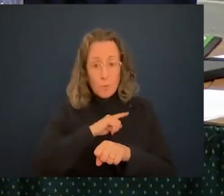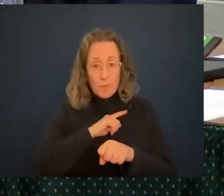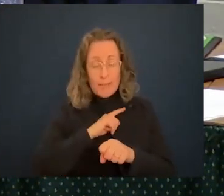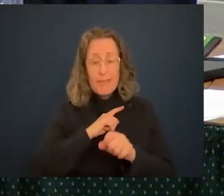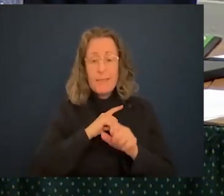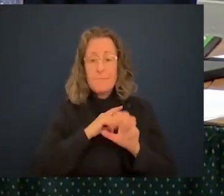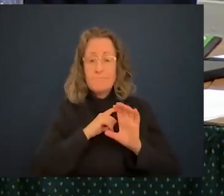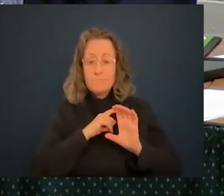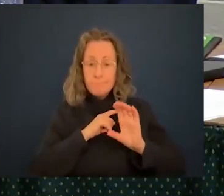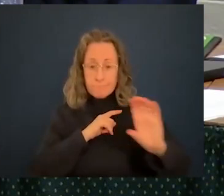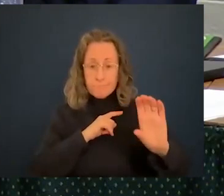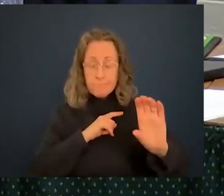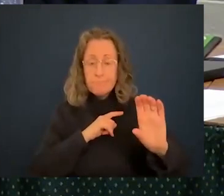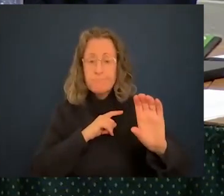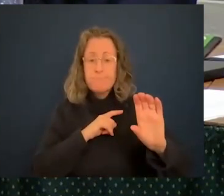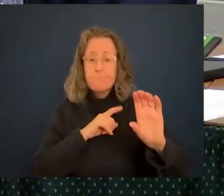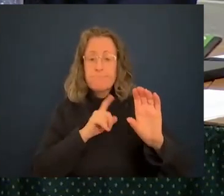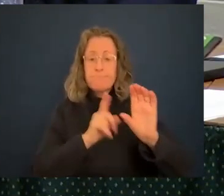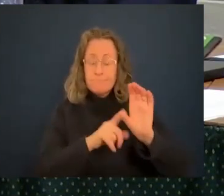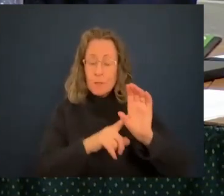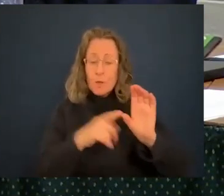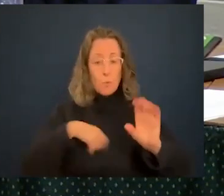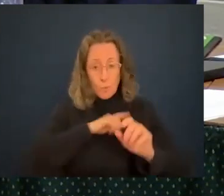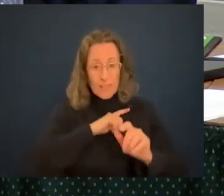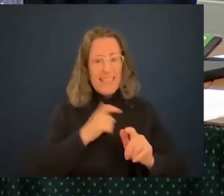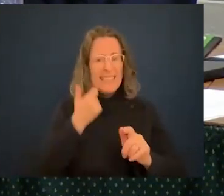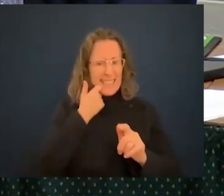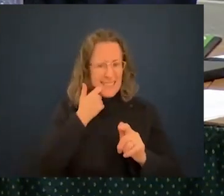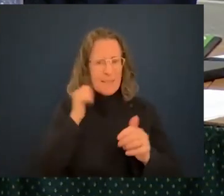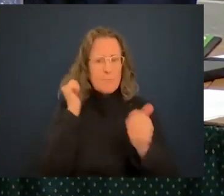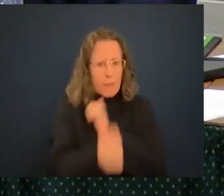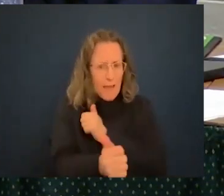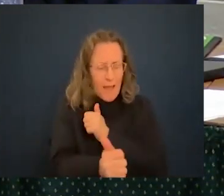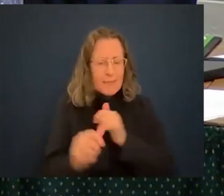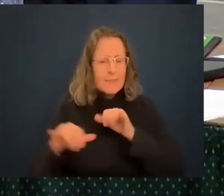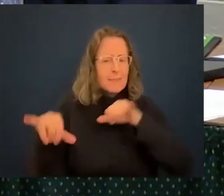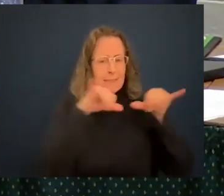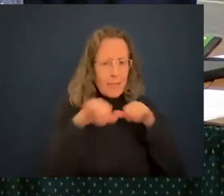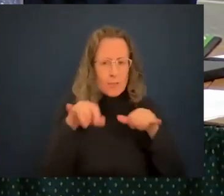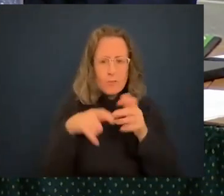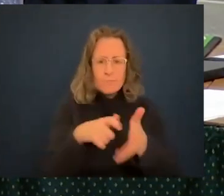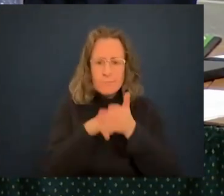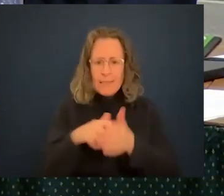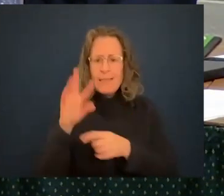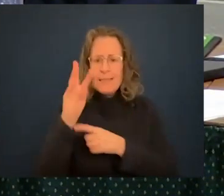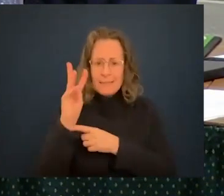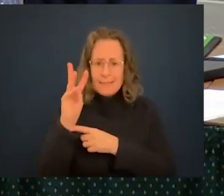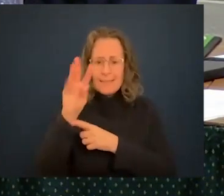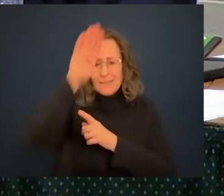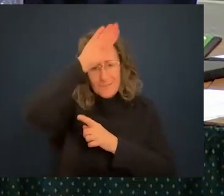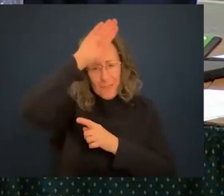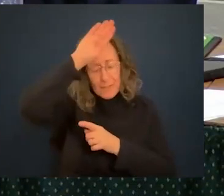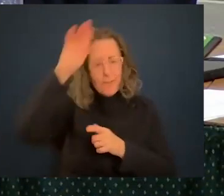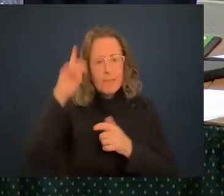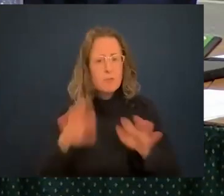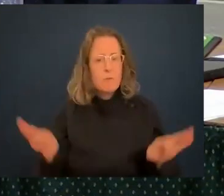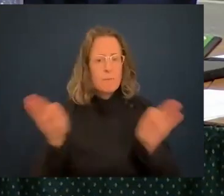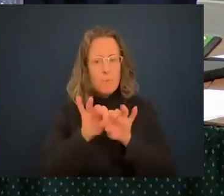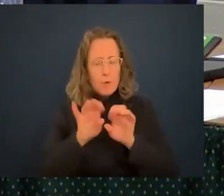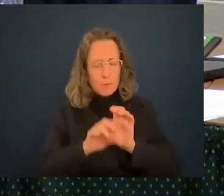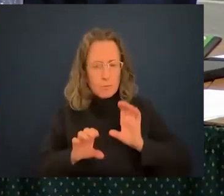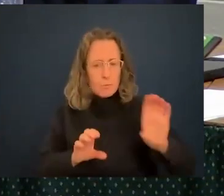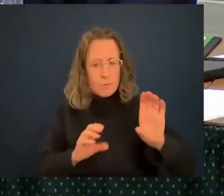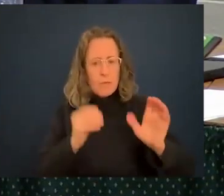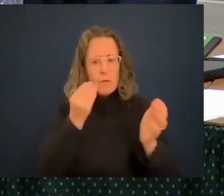we just set a standard of six firefighters that's important to fund let's make sure there is funding there to get us there maybe